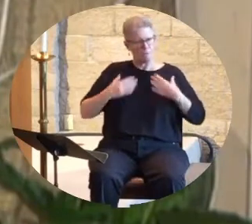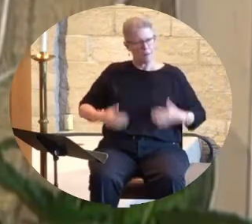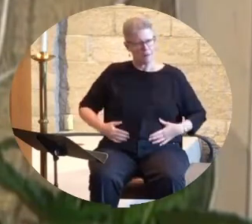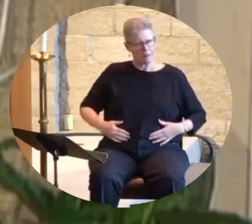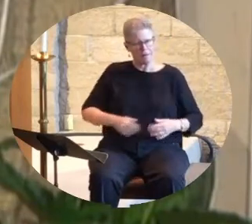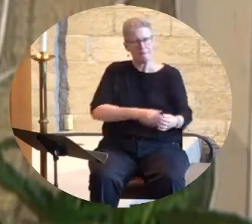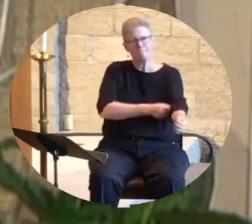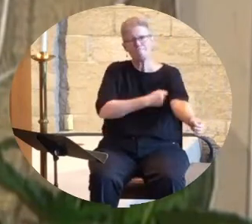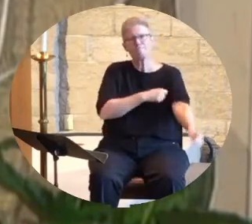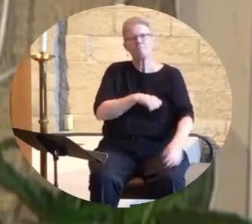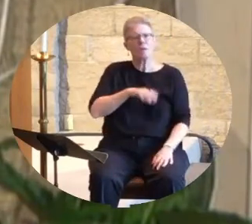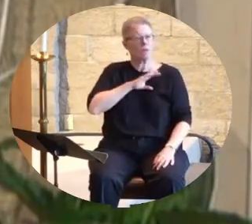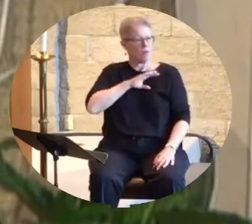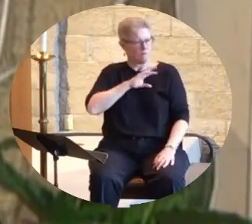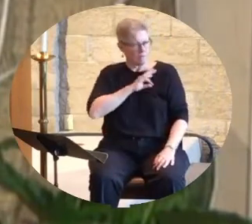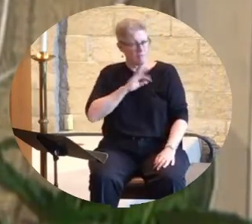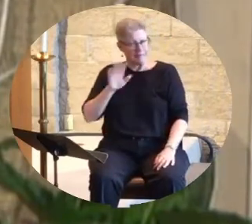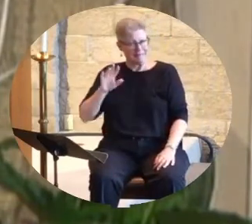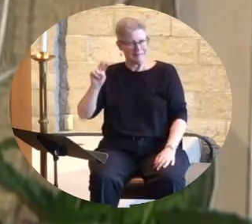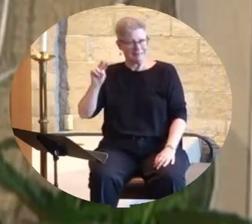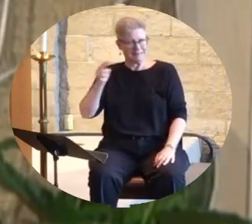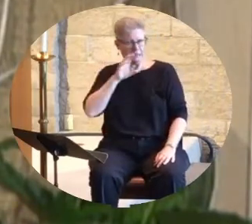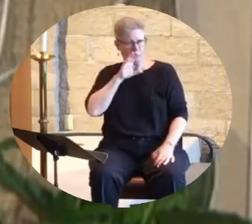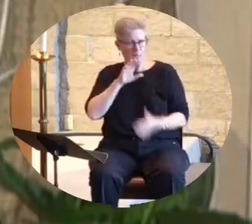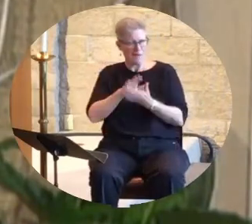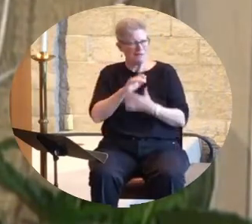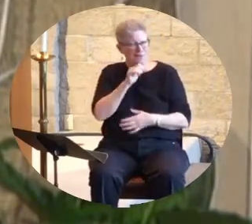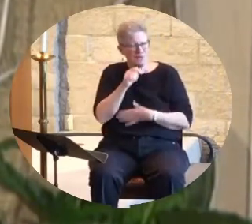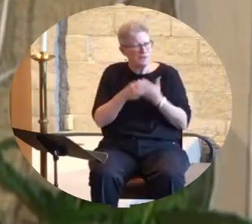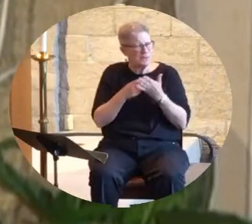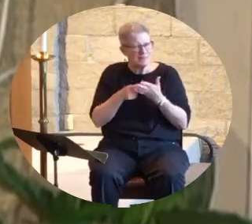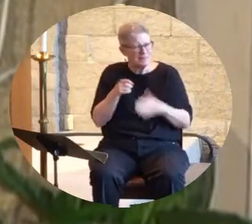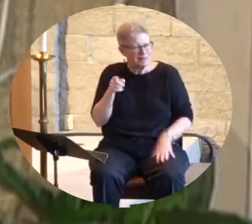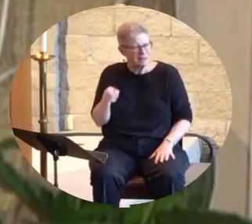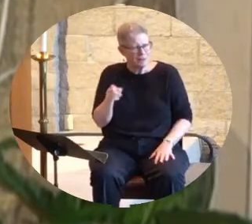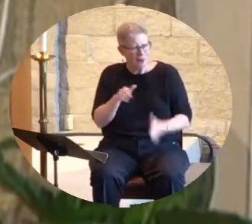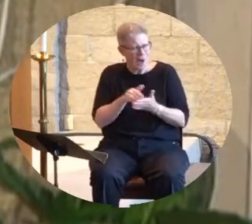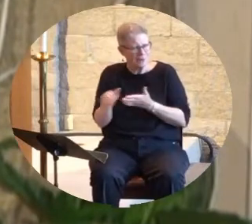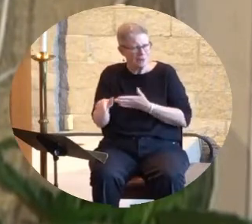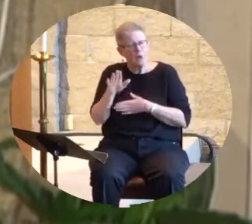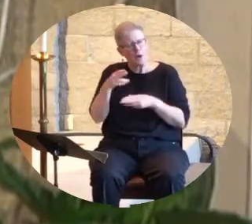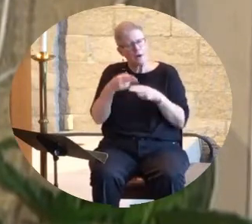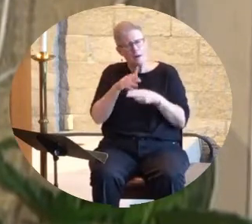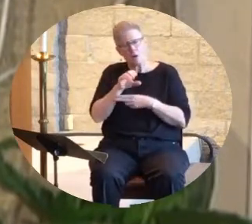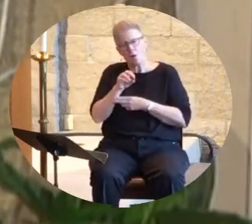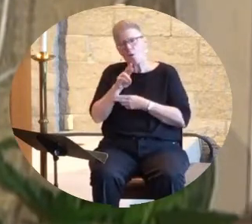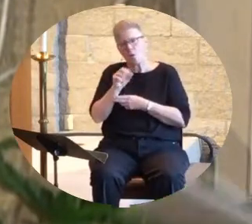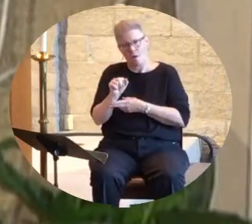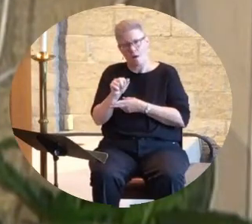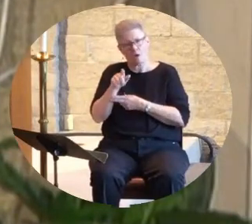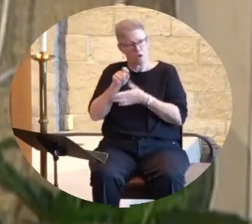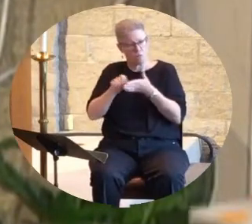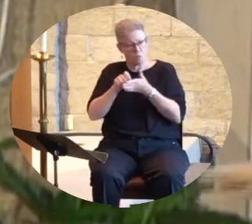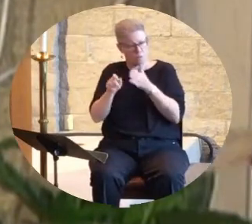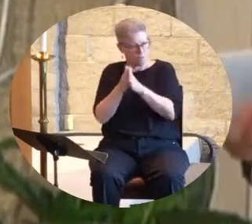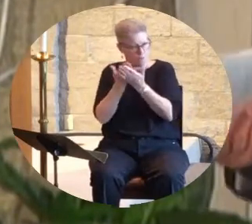Charles's second wife. We don't talk about the second wife often, but it's Cora. Cora wrote a book,